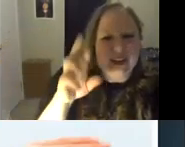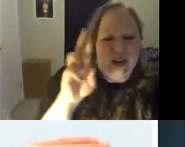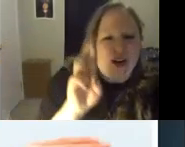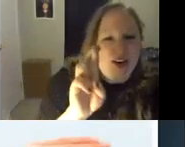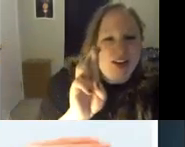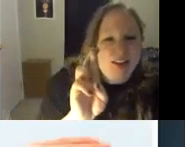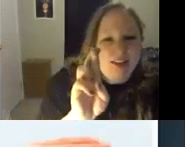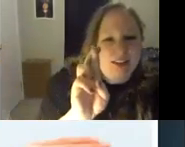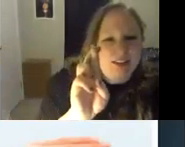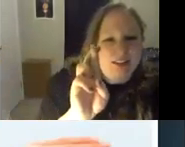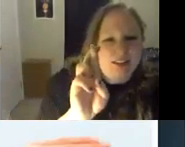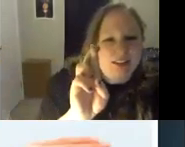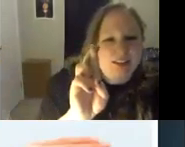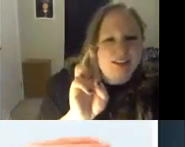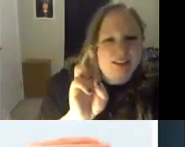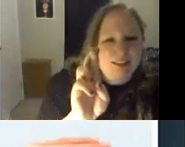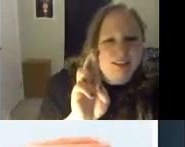And R.